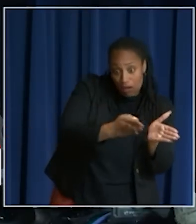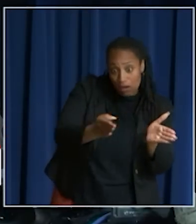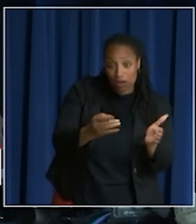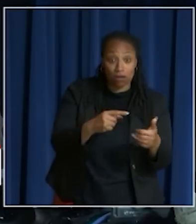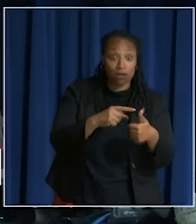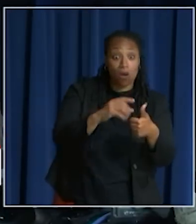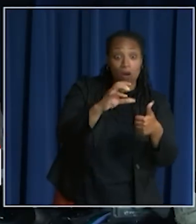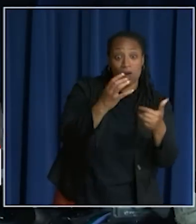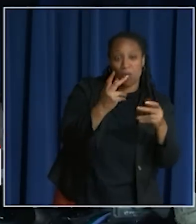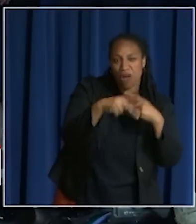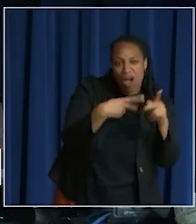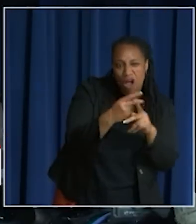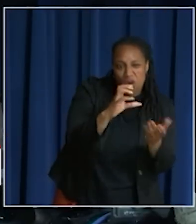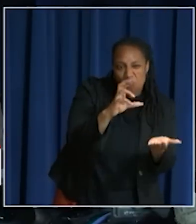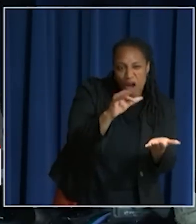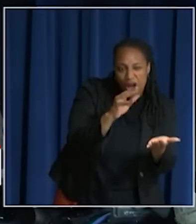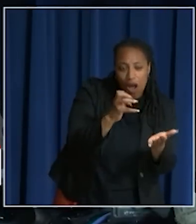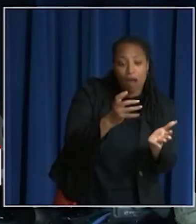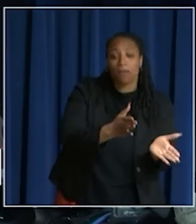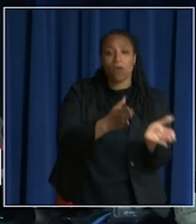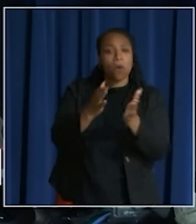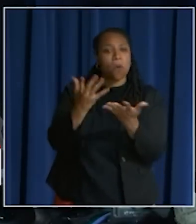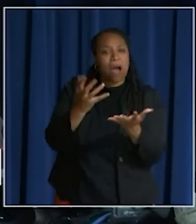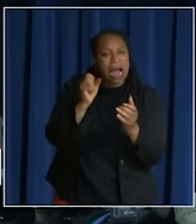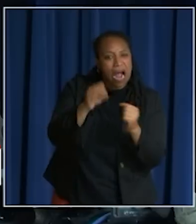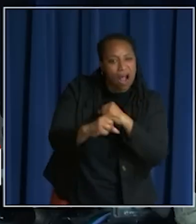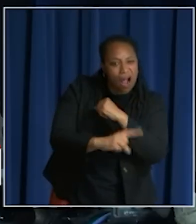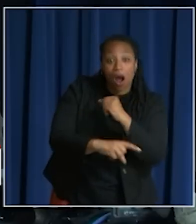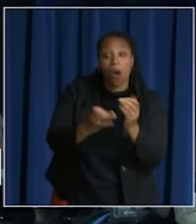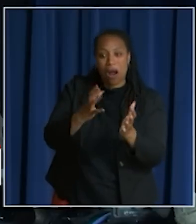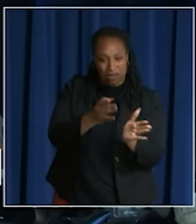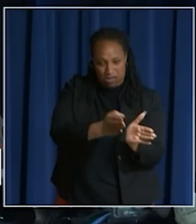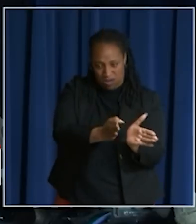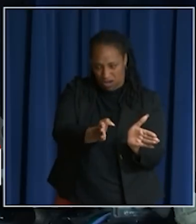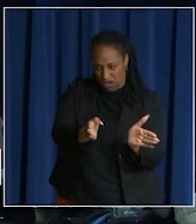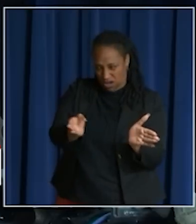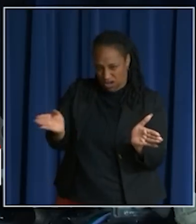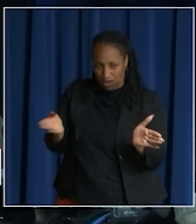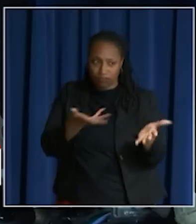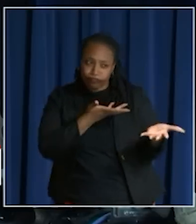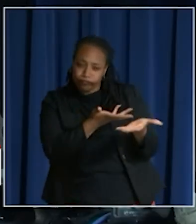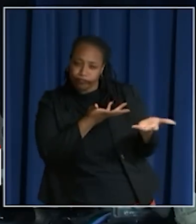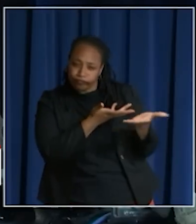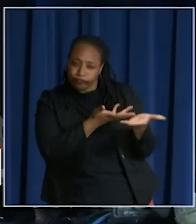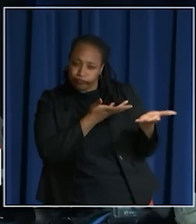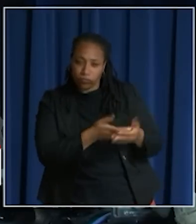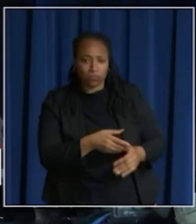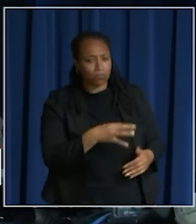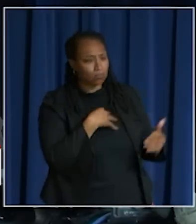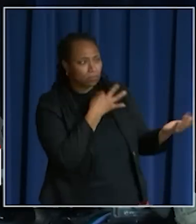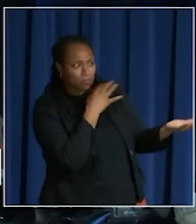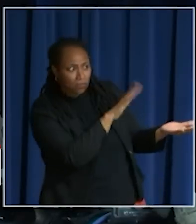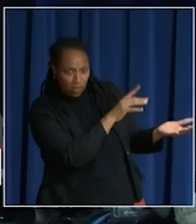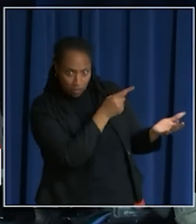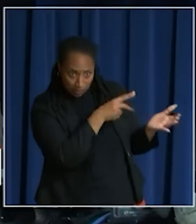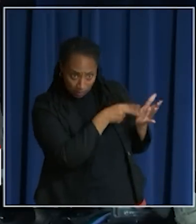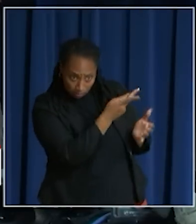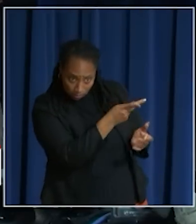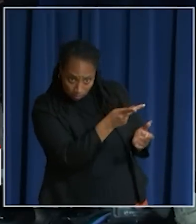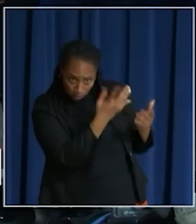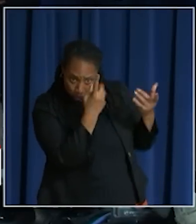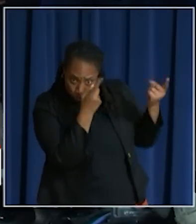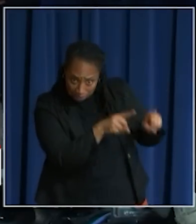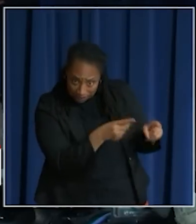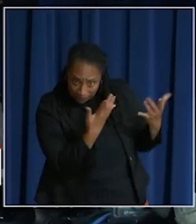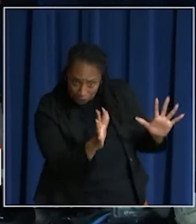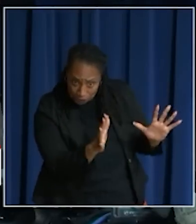changes. So do you agree with her, though, that needs to be expanded, or do you think that is an unhelpful solution? I don't want to say right now,